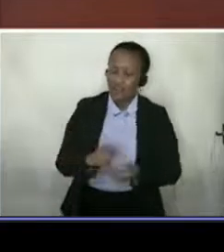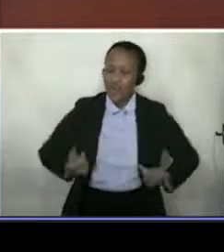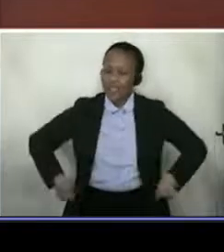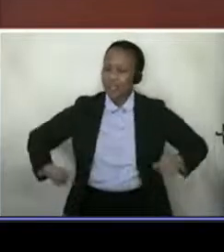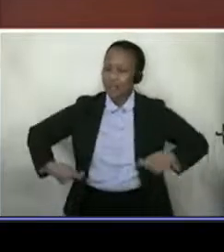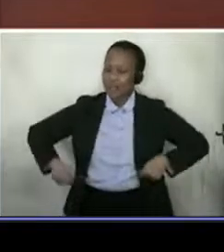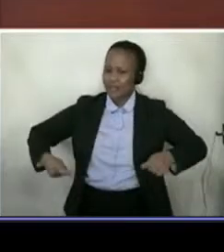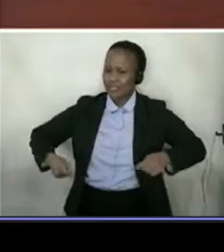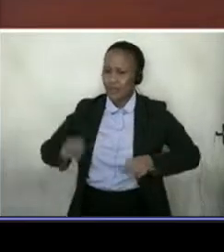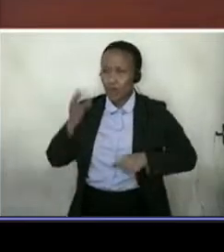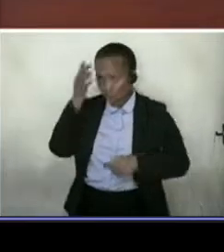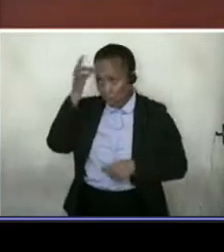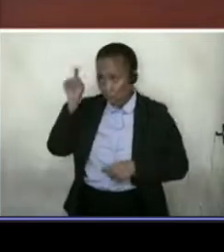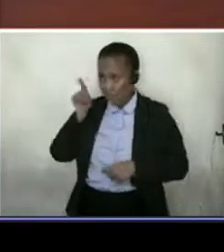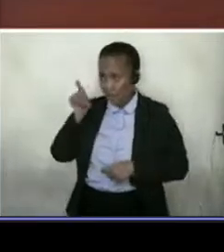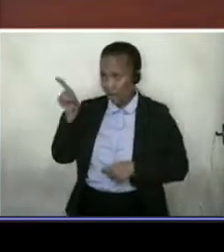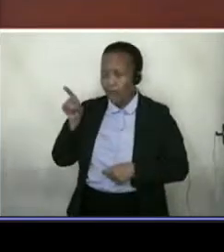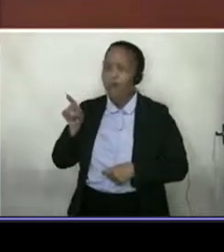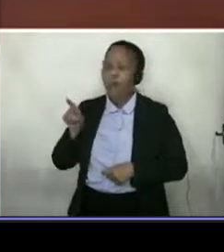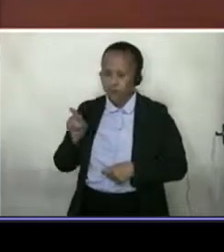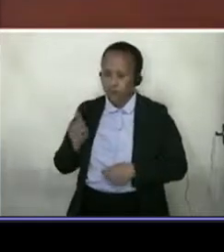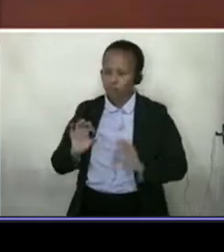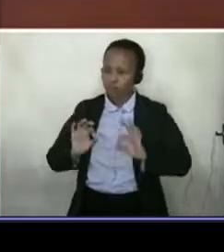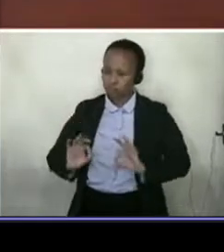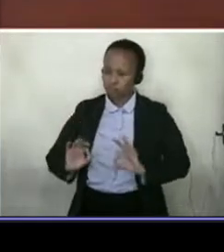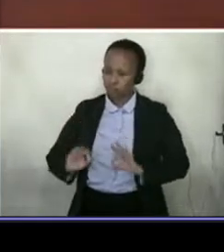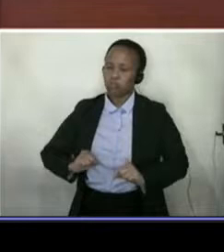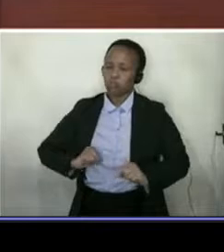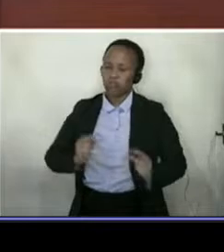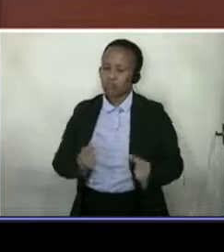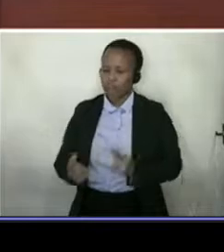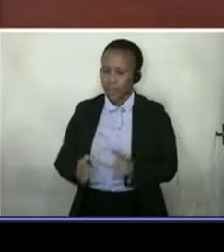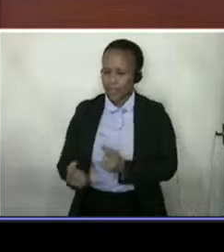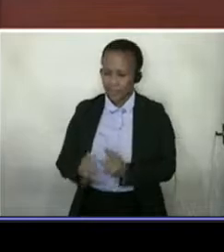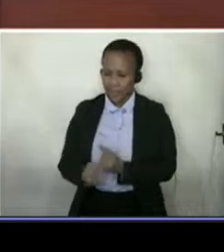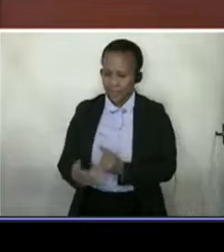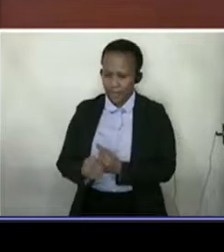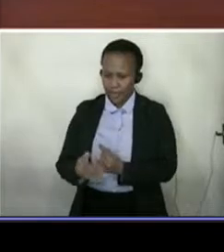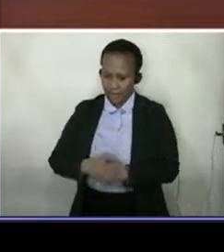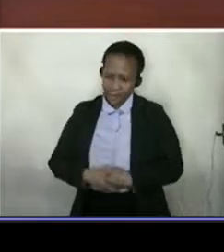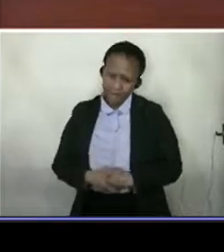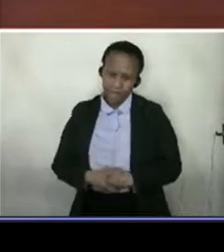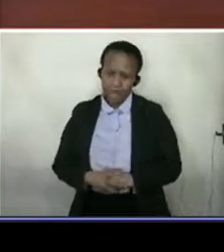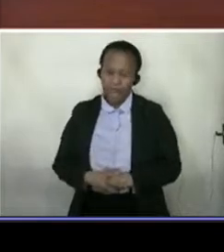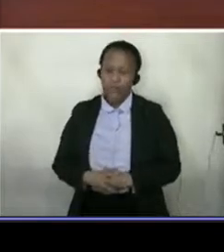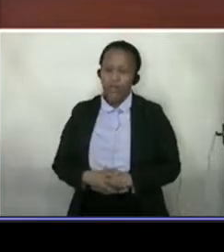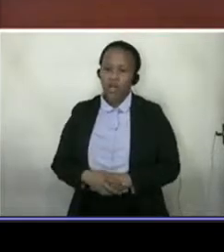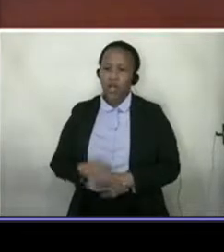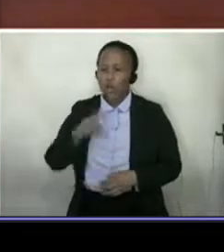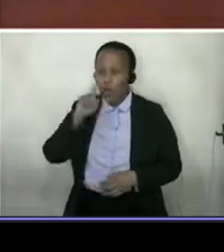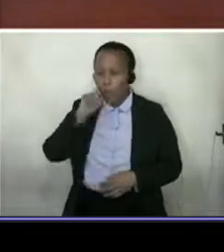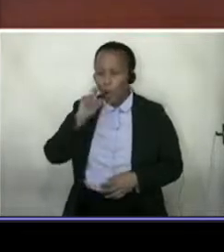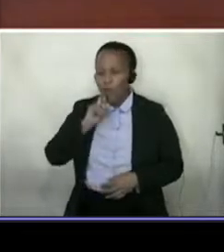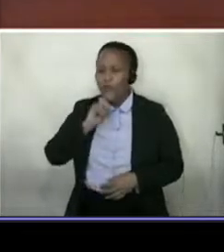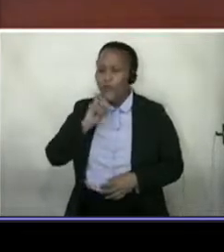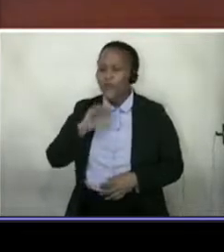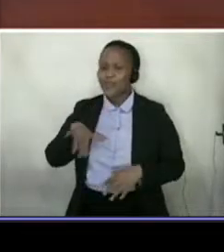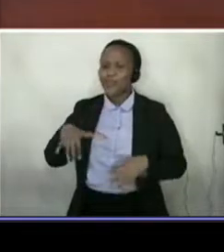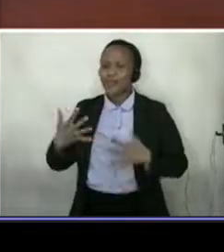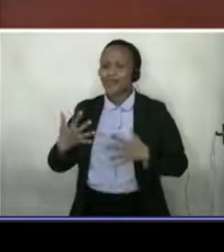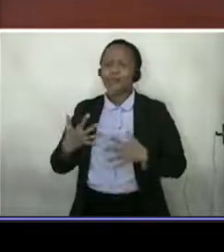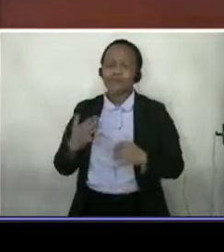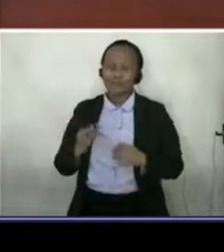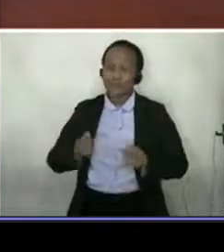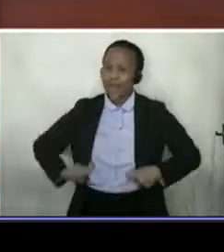are managed efficiently and effectively. Fruitless and wasteful expenditure, honourable members and